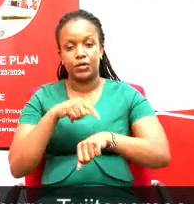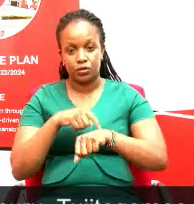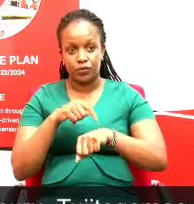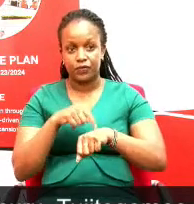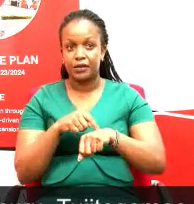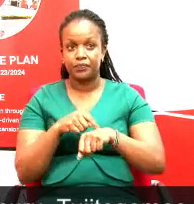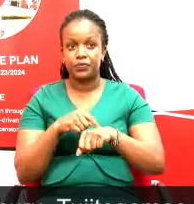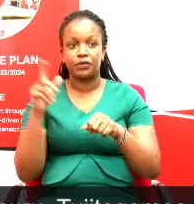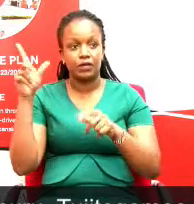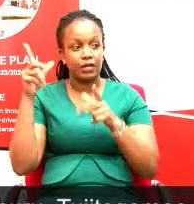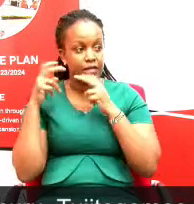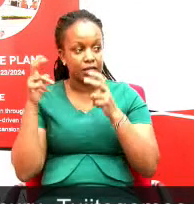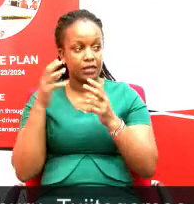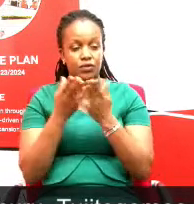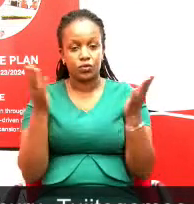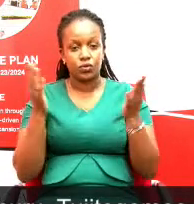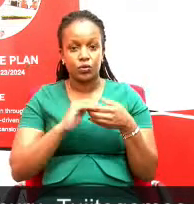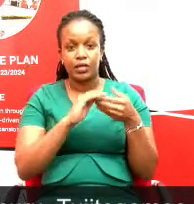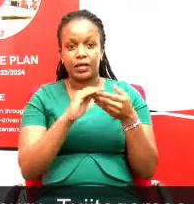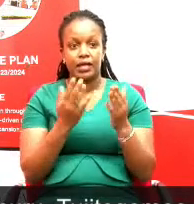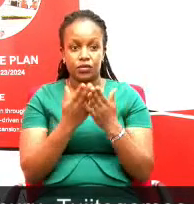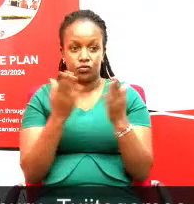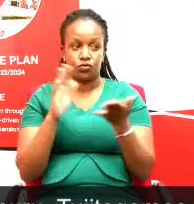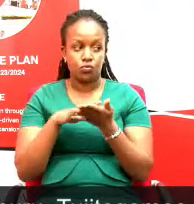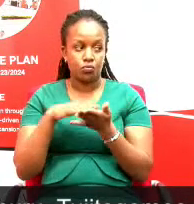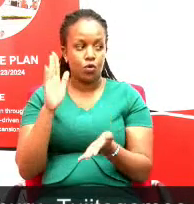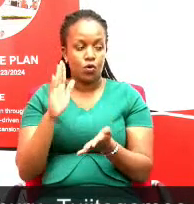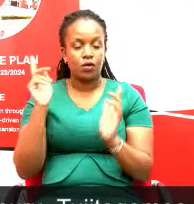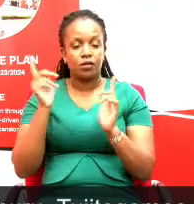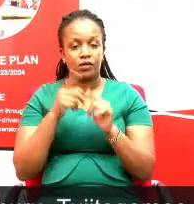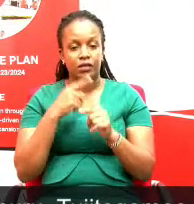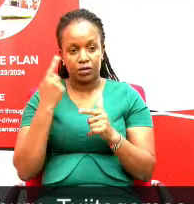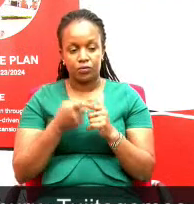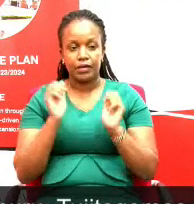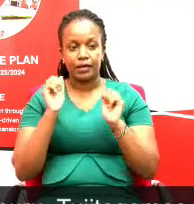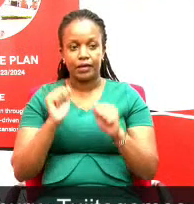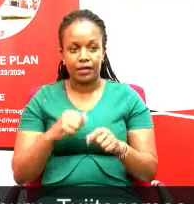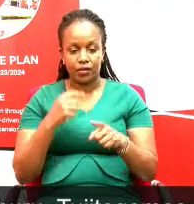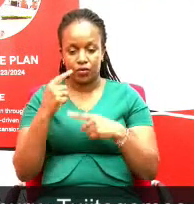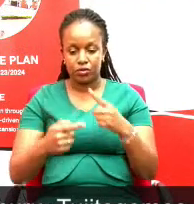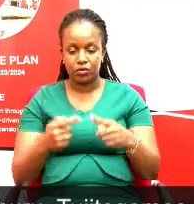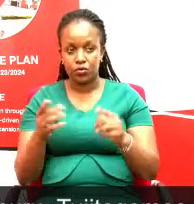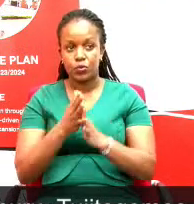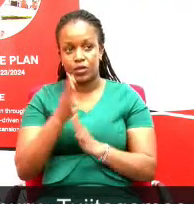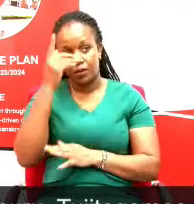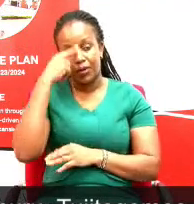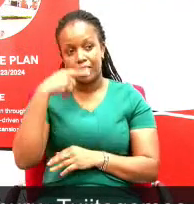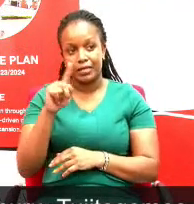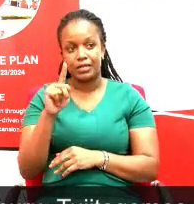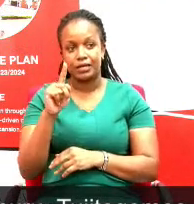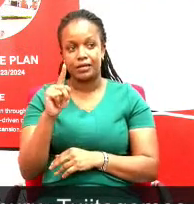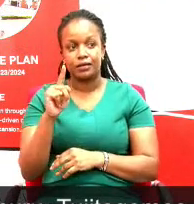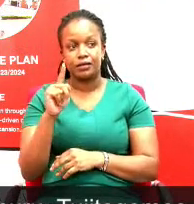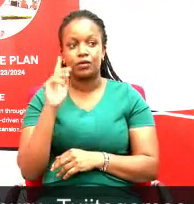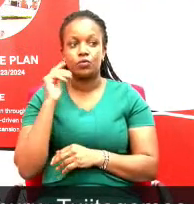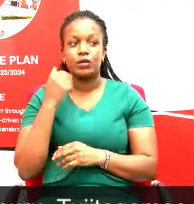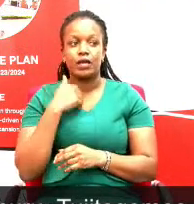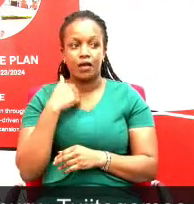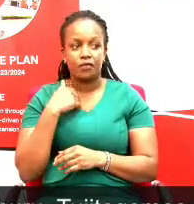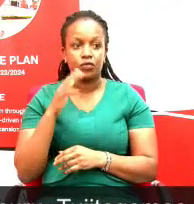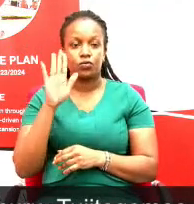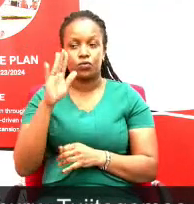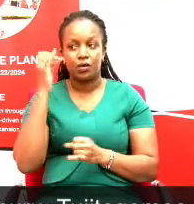you, but we also want to engage you more so that now in carrying out that policy, we have your input